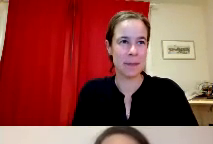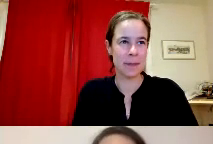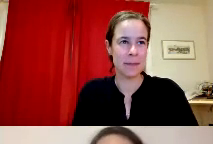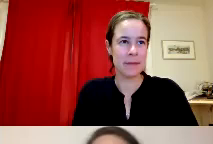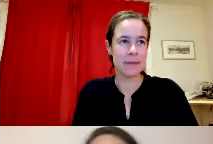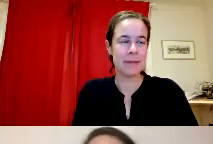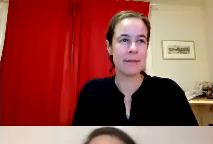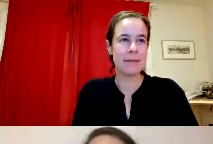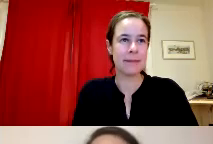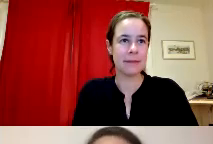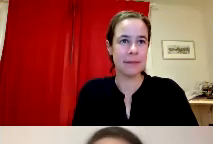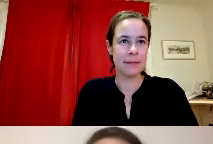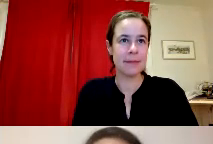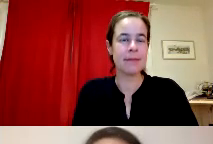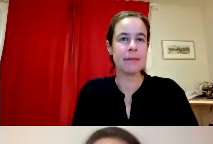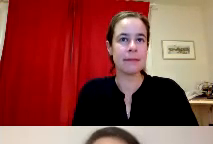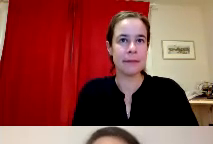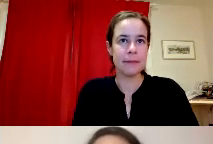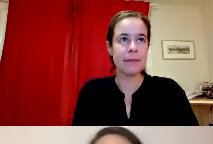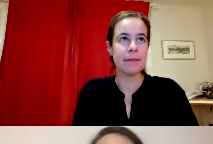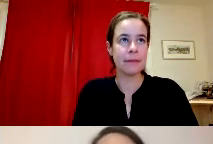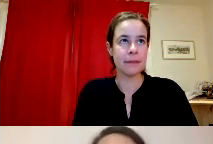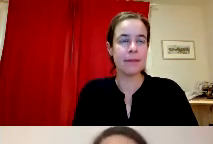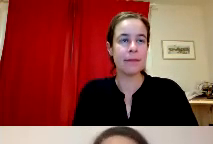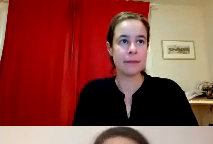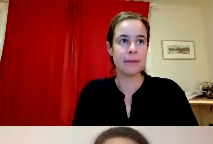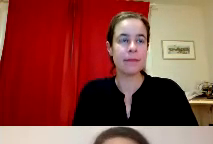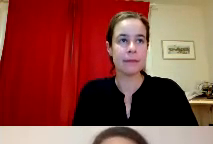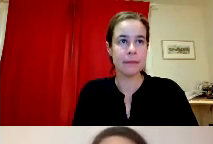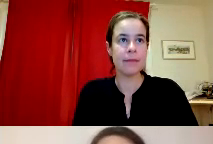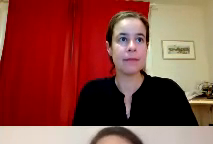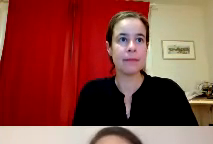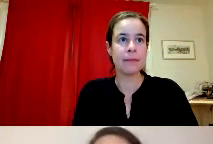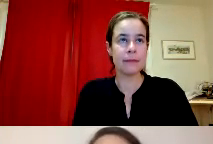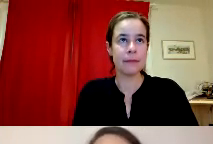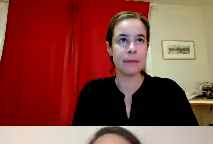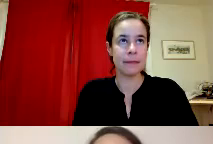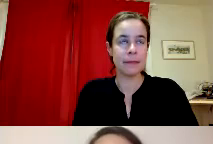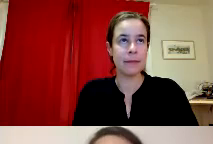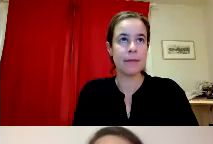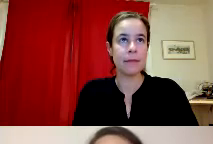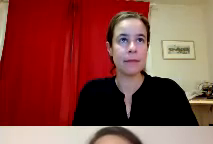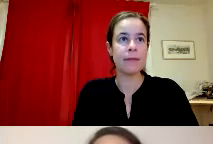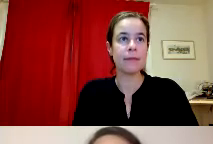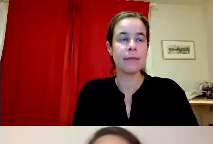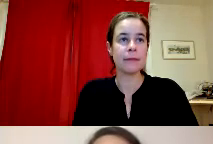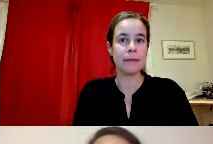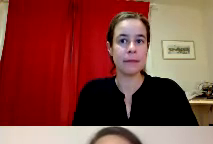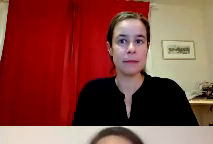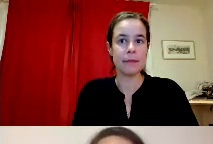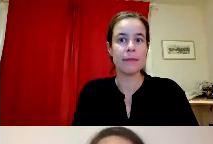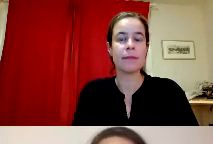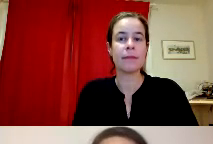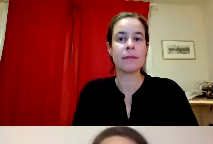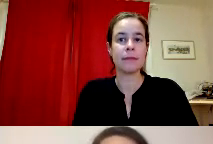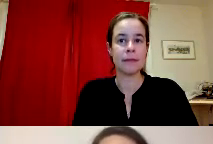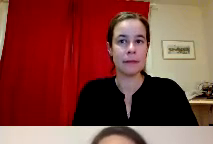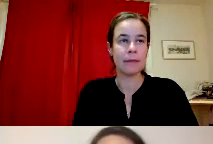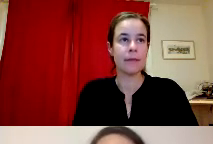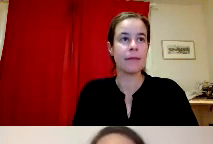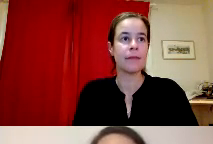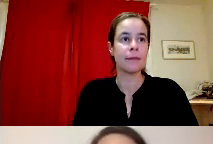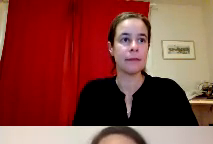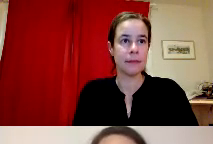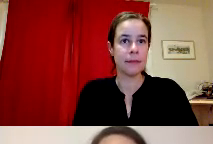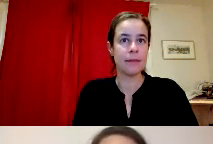old. So if you can remember, during this time, there were a lot of restrictions, and that included a lot of cancellations and postponing